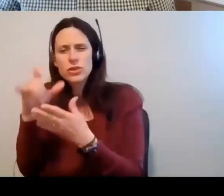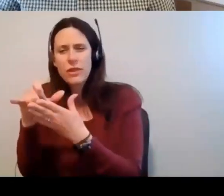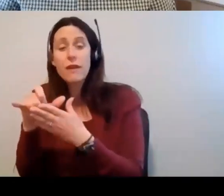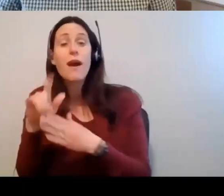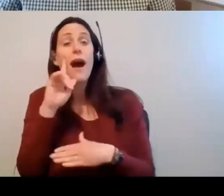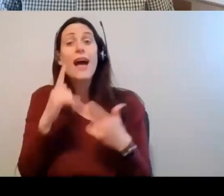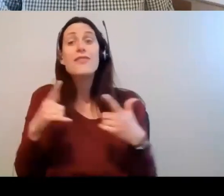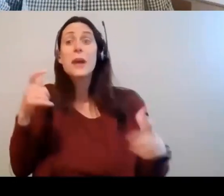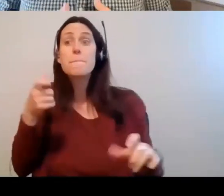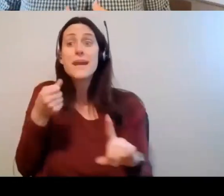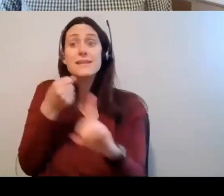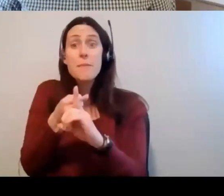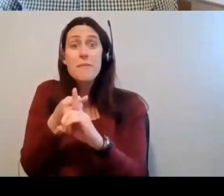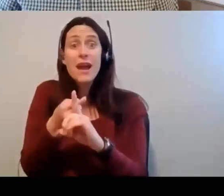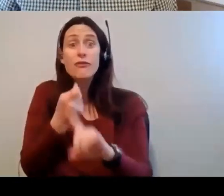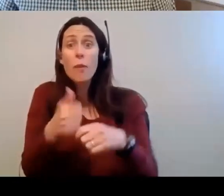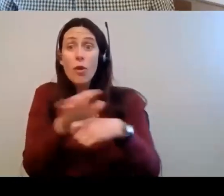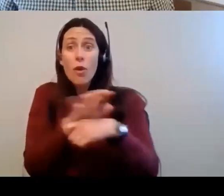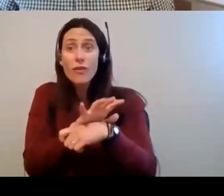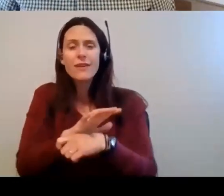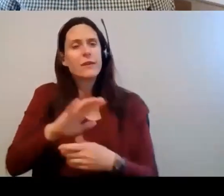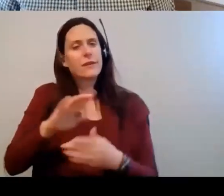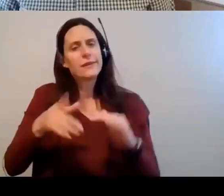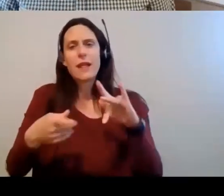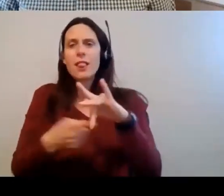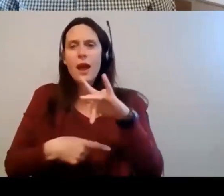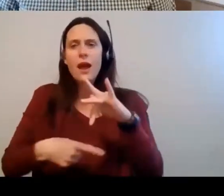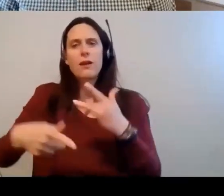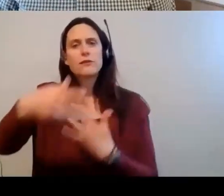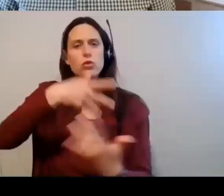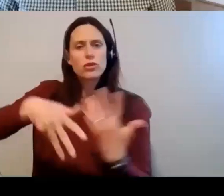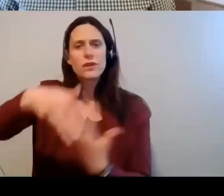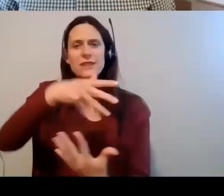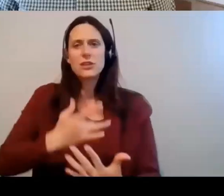has been that lack of socialization or the feeling of isolation.